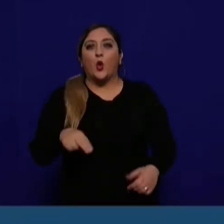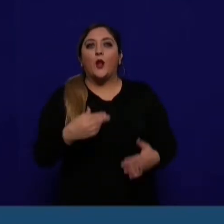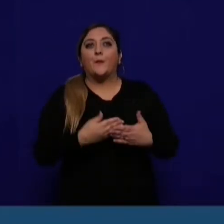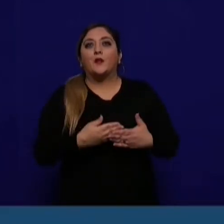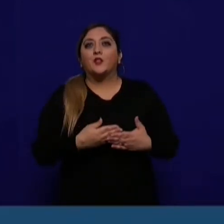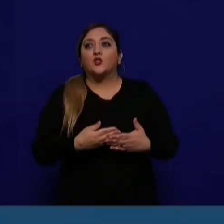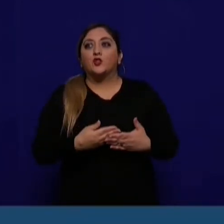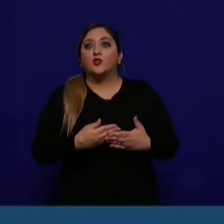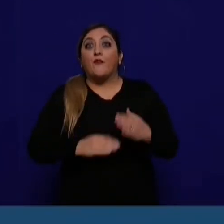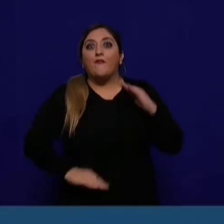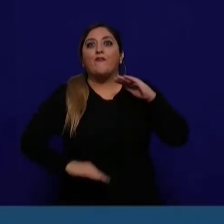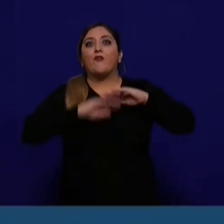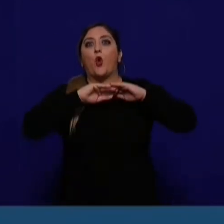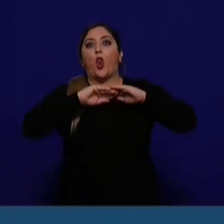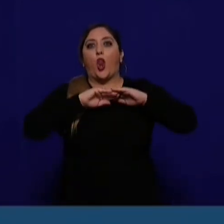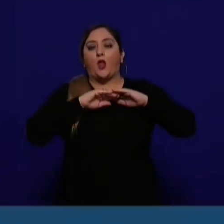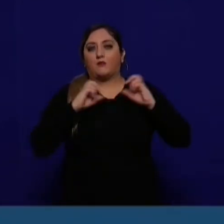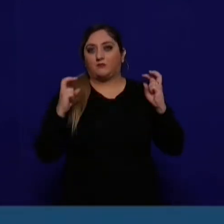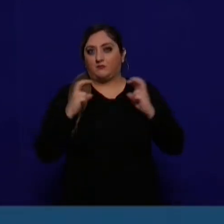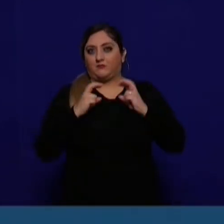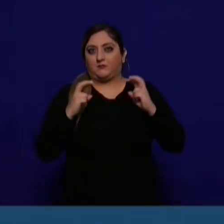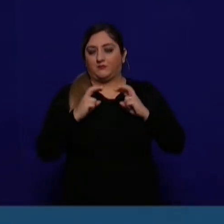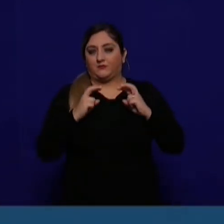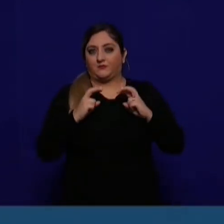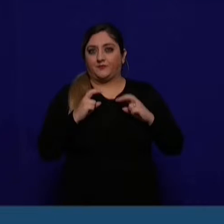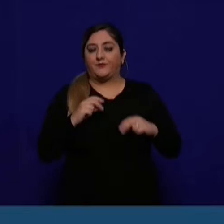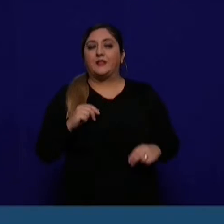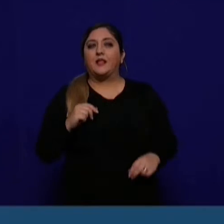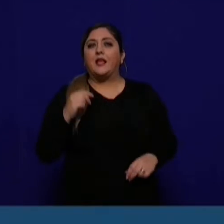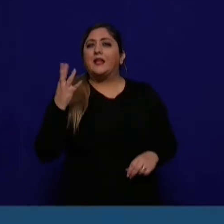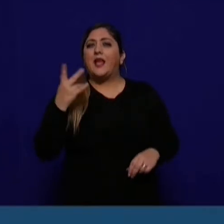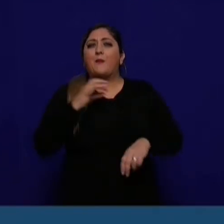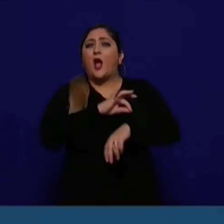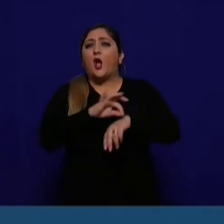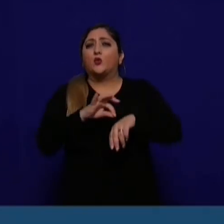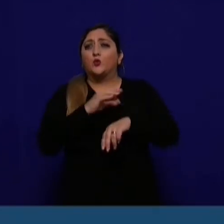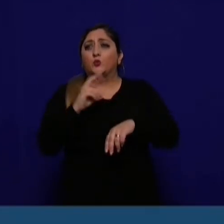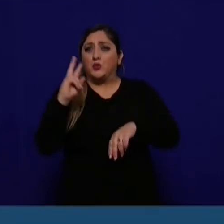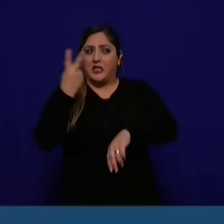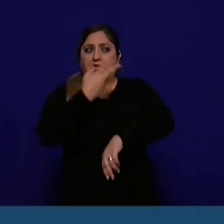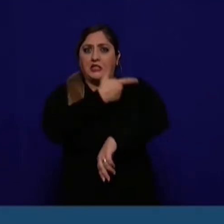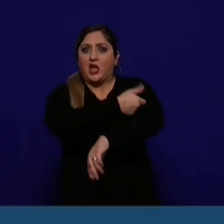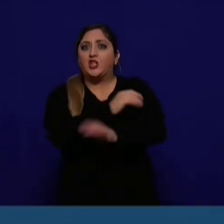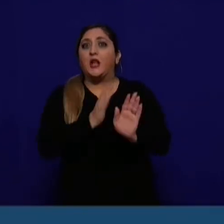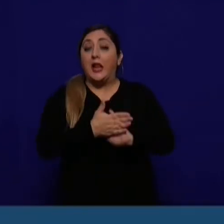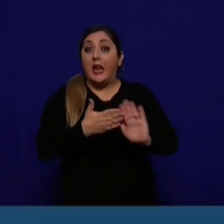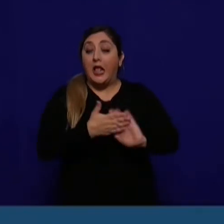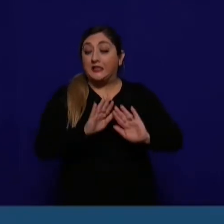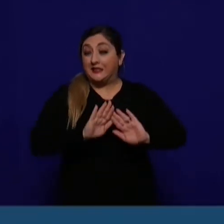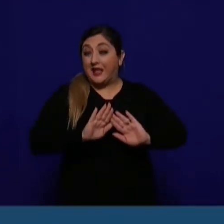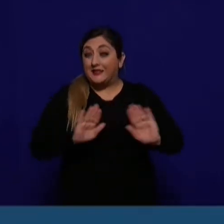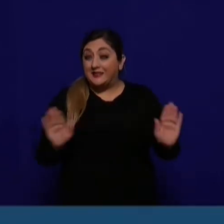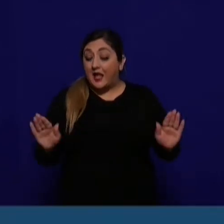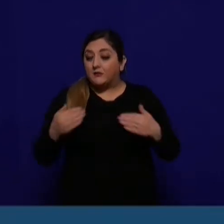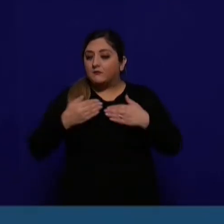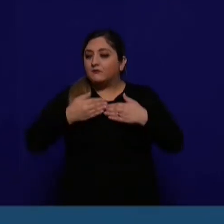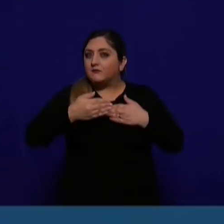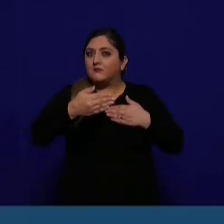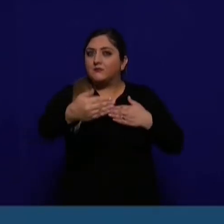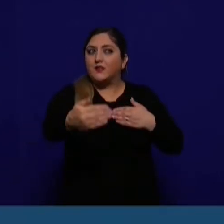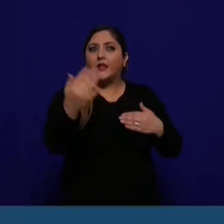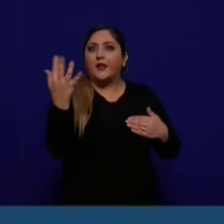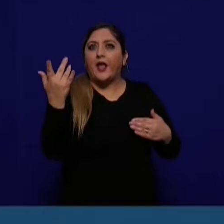tibboostja l-immunità tiegħek. Kemm imbagħad tkun ħasservi dik l-immunità li persuna jibni mu wara t-tilqima kemm